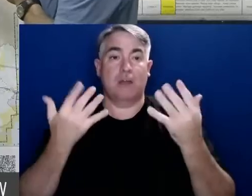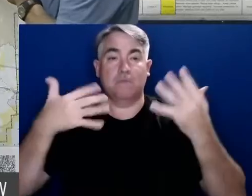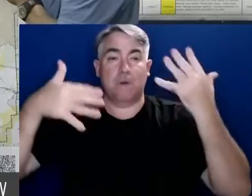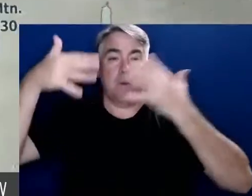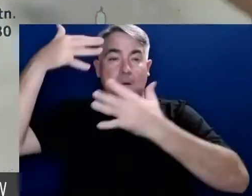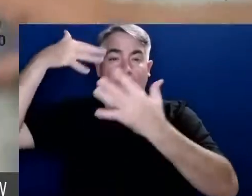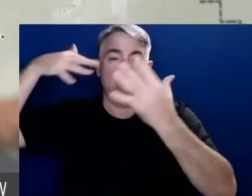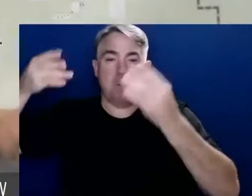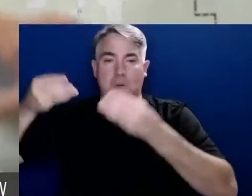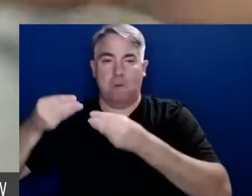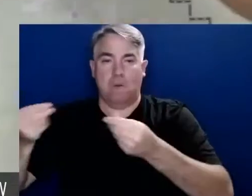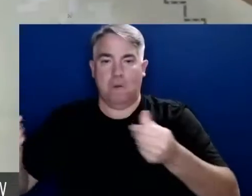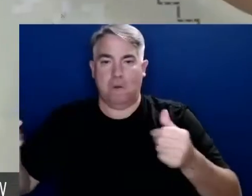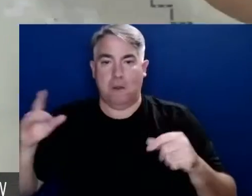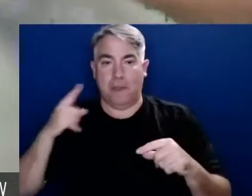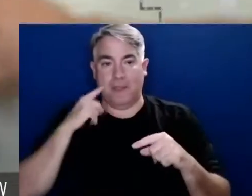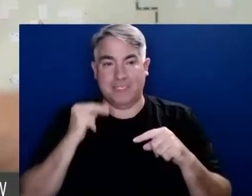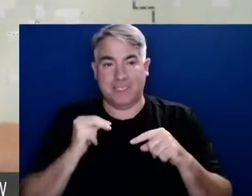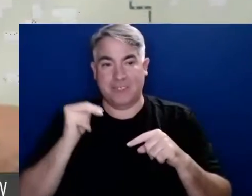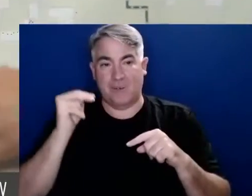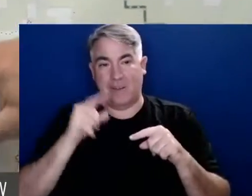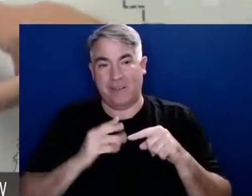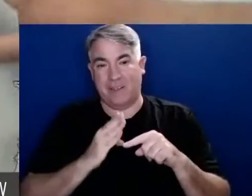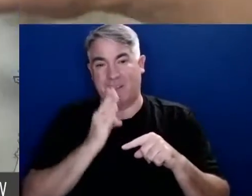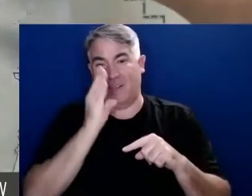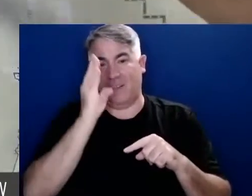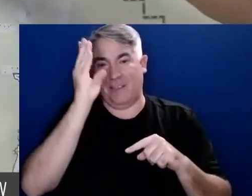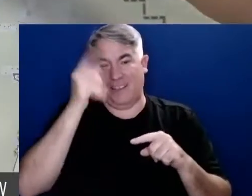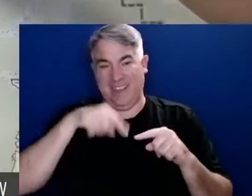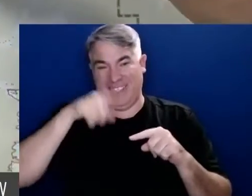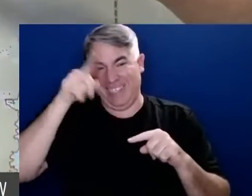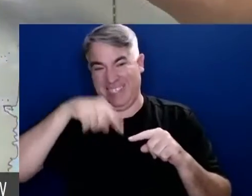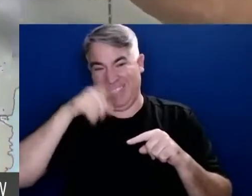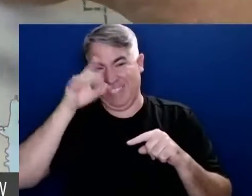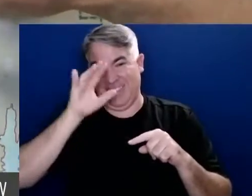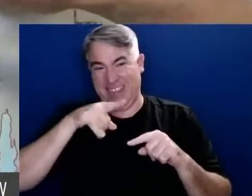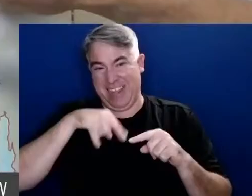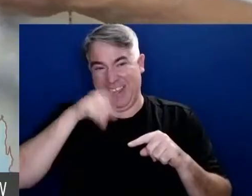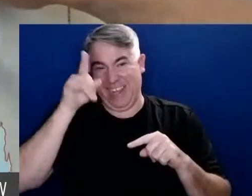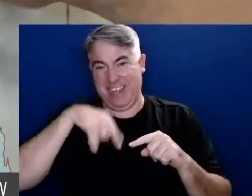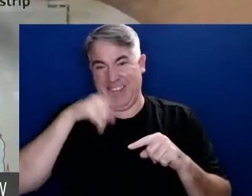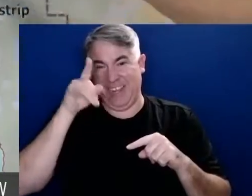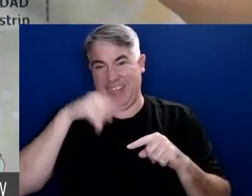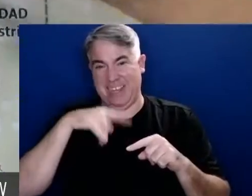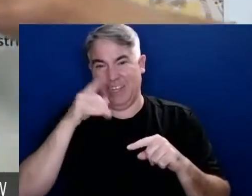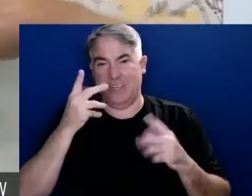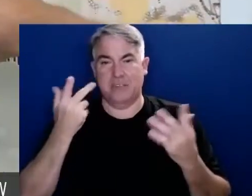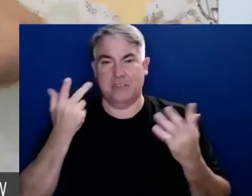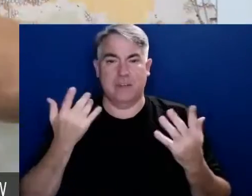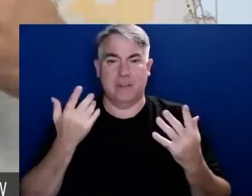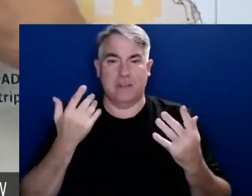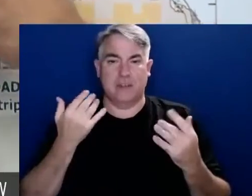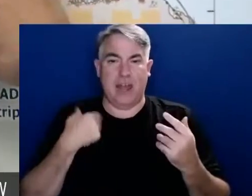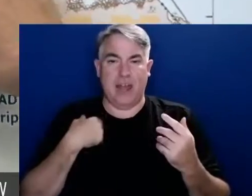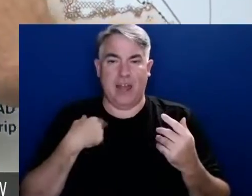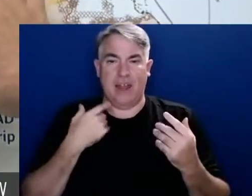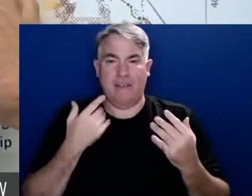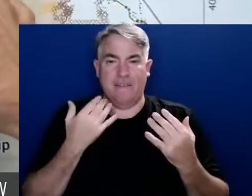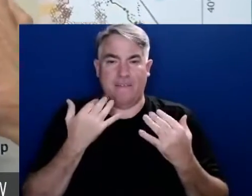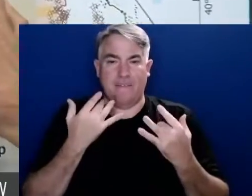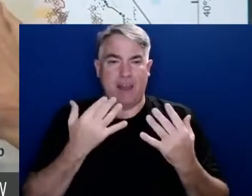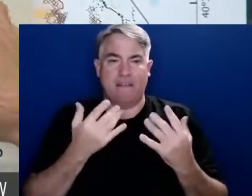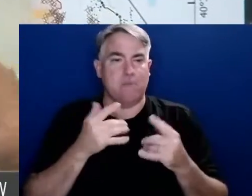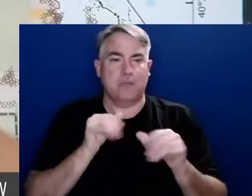sugar fire, this whole piece in here is caught up in the fire. Don't expect that to move. This piece right in here, this is an island of